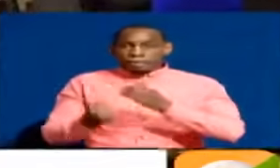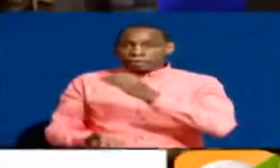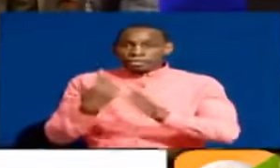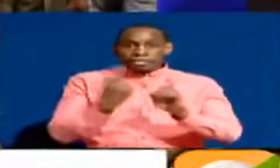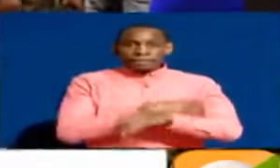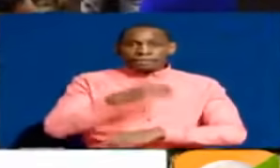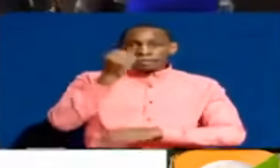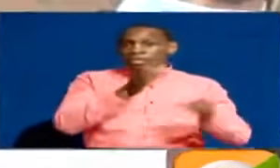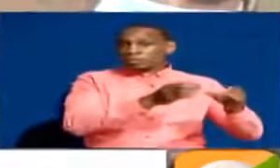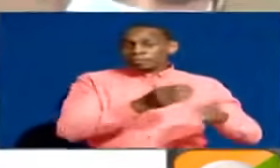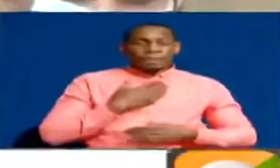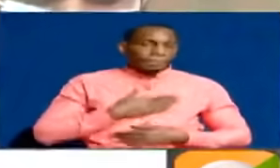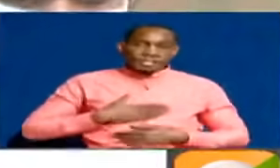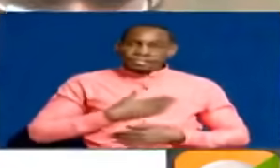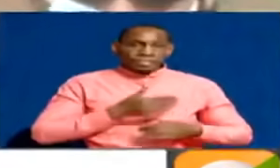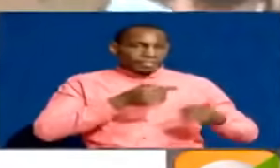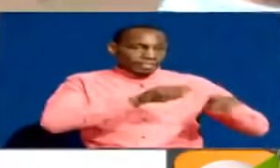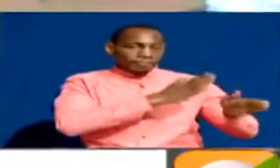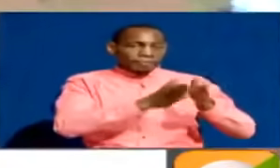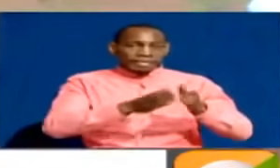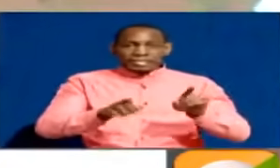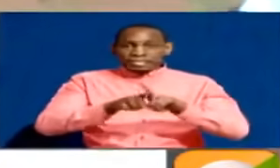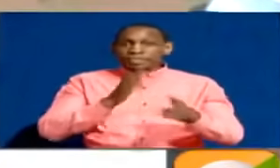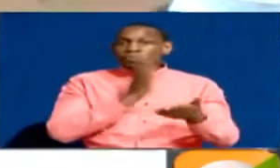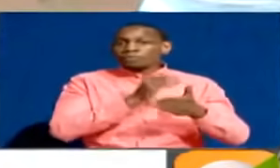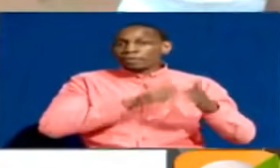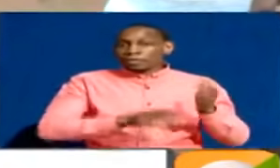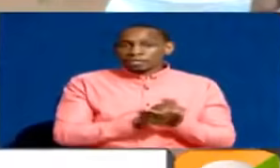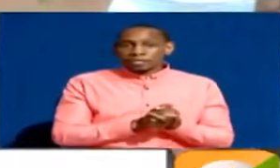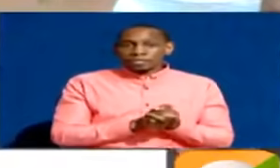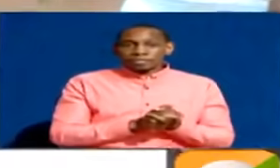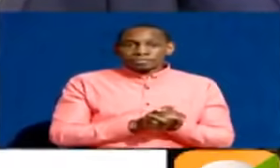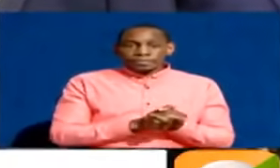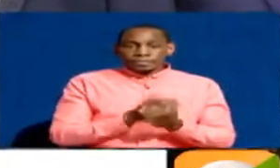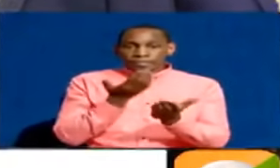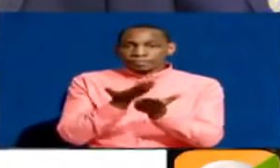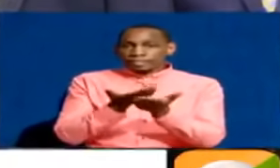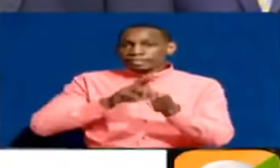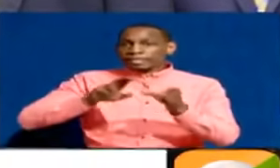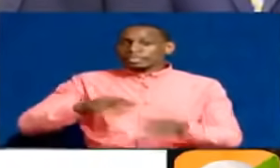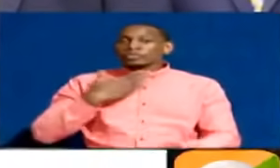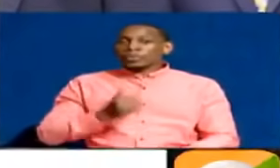formed other political parties, kindly prepare to also make sure that you tender your resignation.